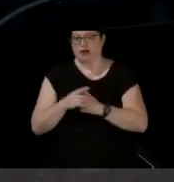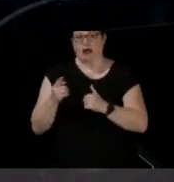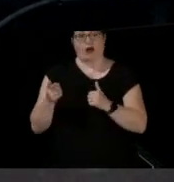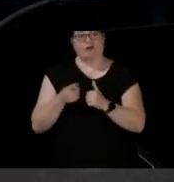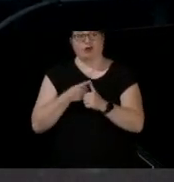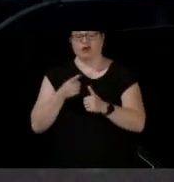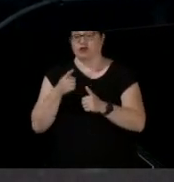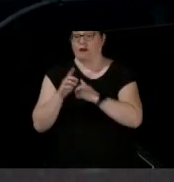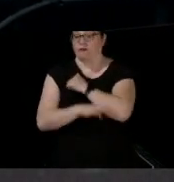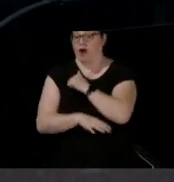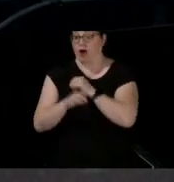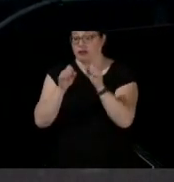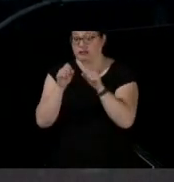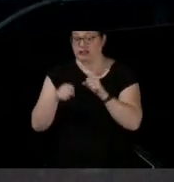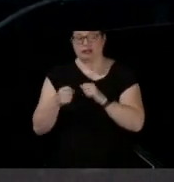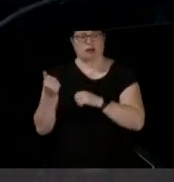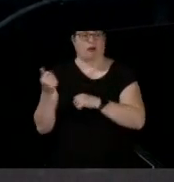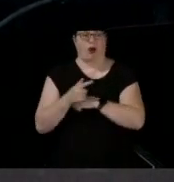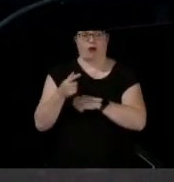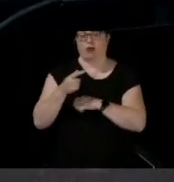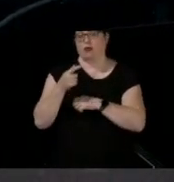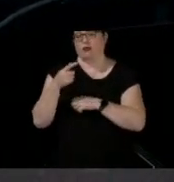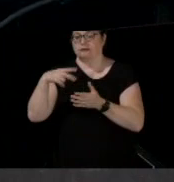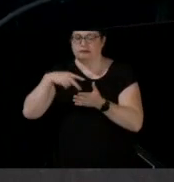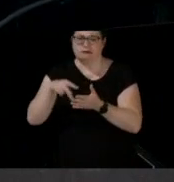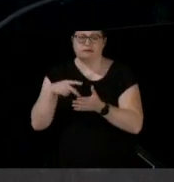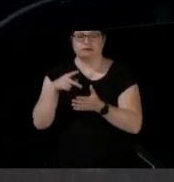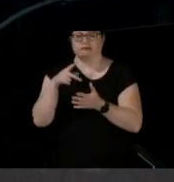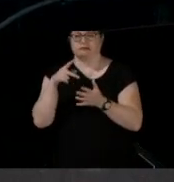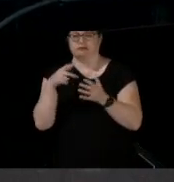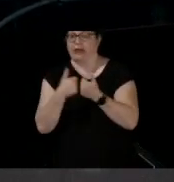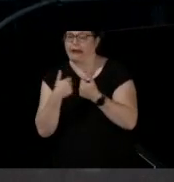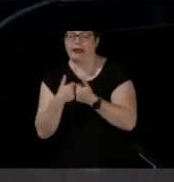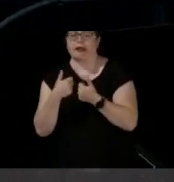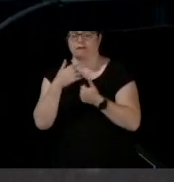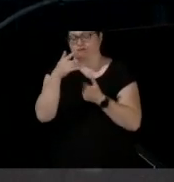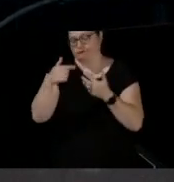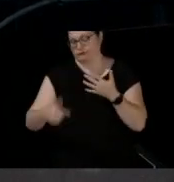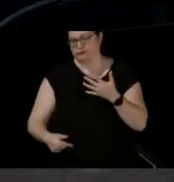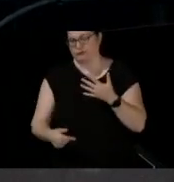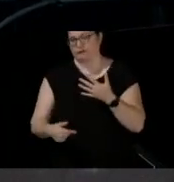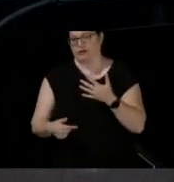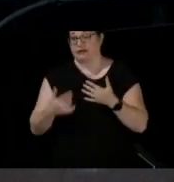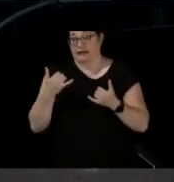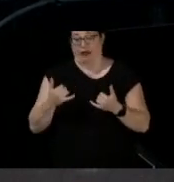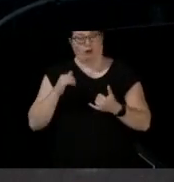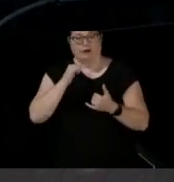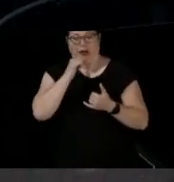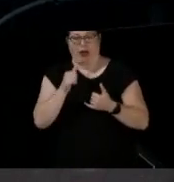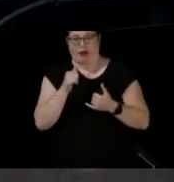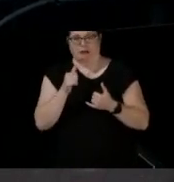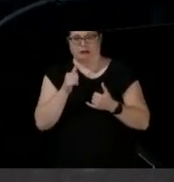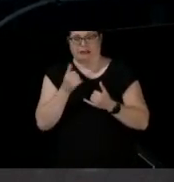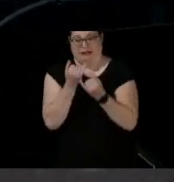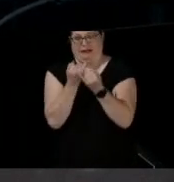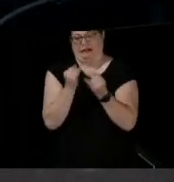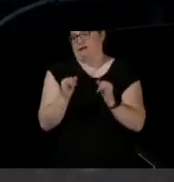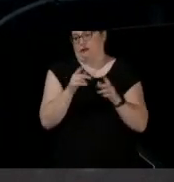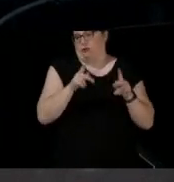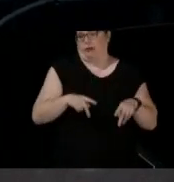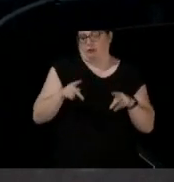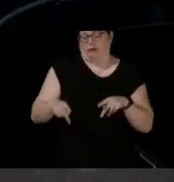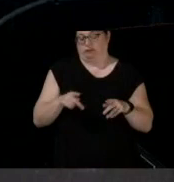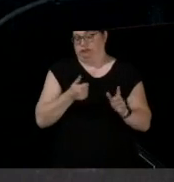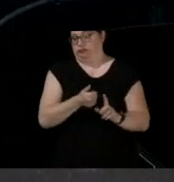season, all of the homecoming festivities, and a myriad of performances. We were no longer individuals separated by our respective middle